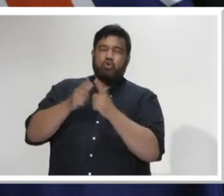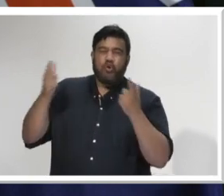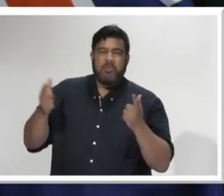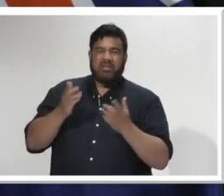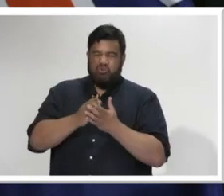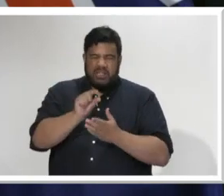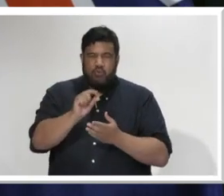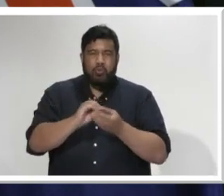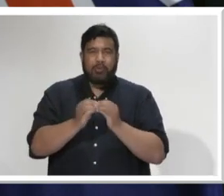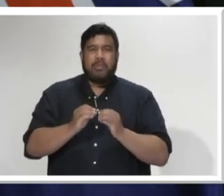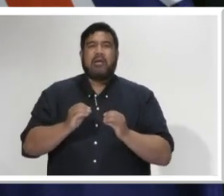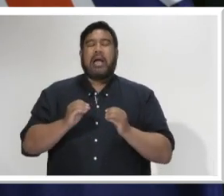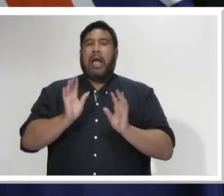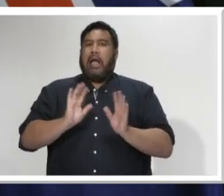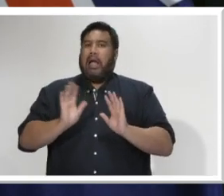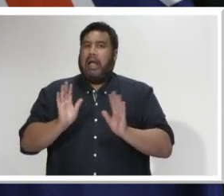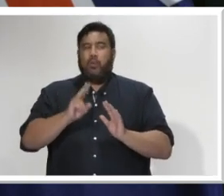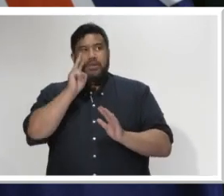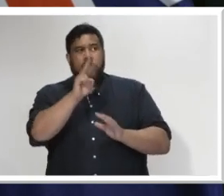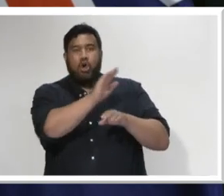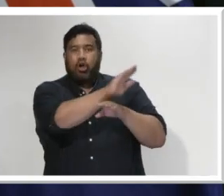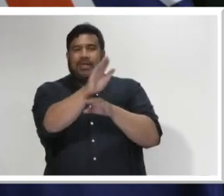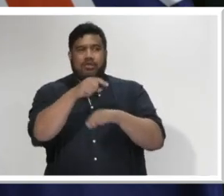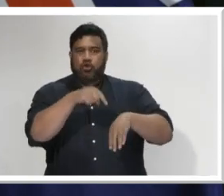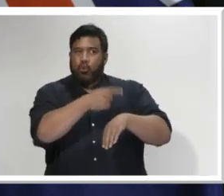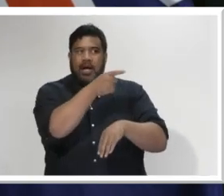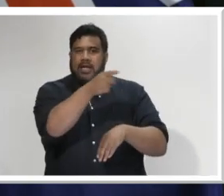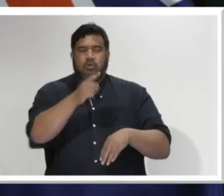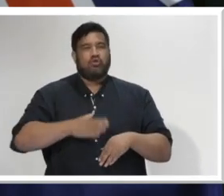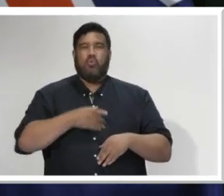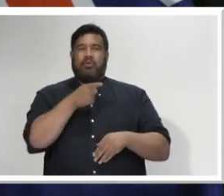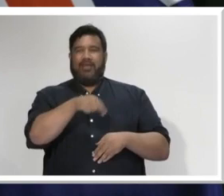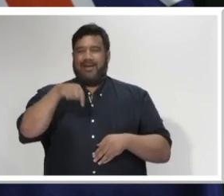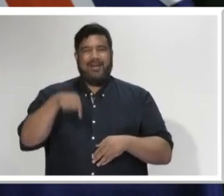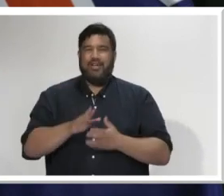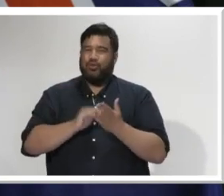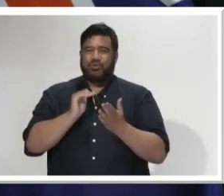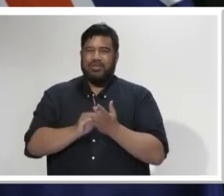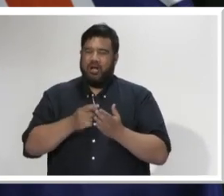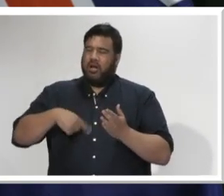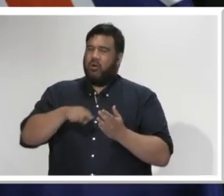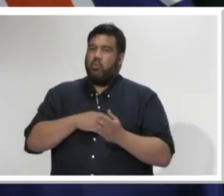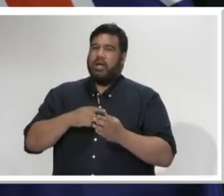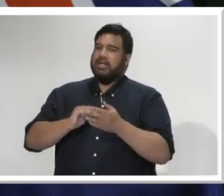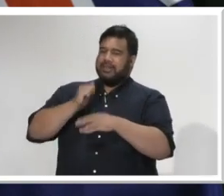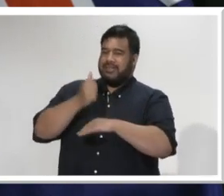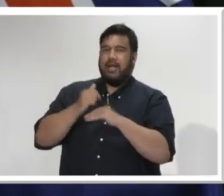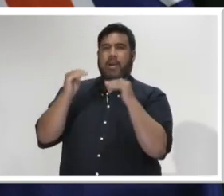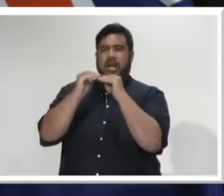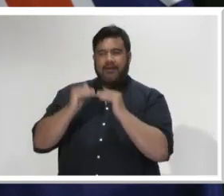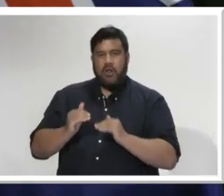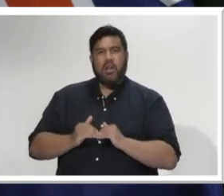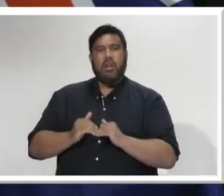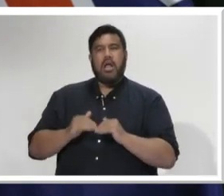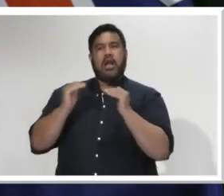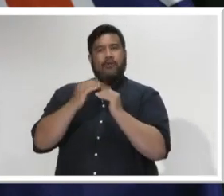late. New Zealanders' collective actions and unity at level 4 has put us in the rare position where we can make